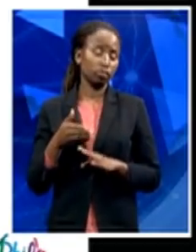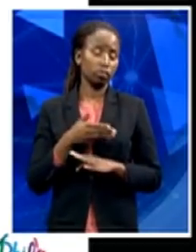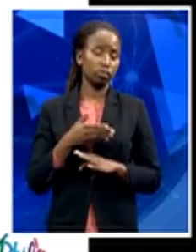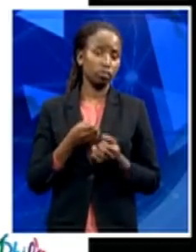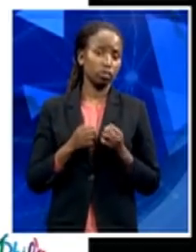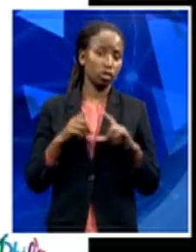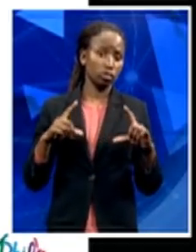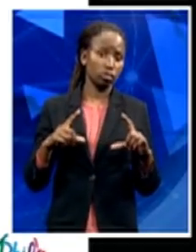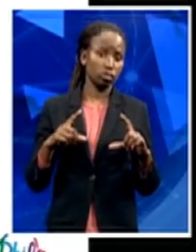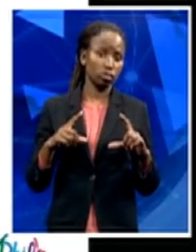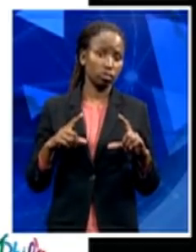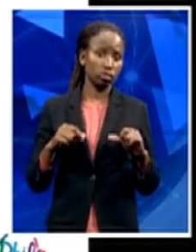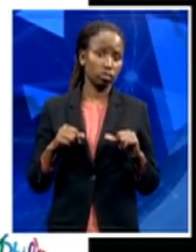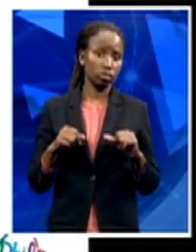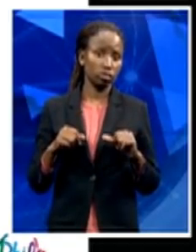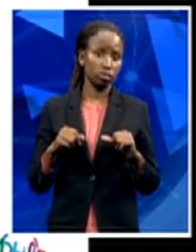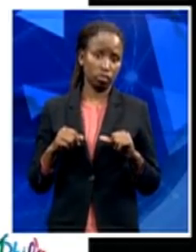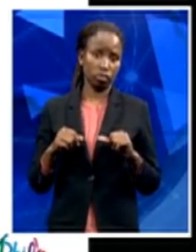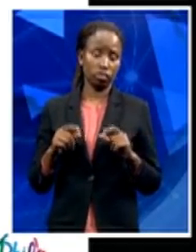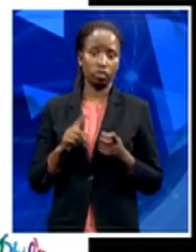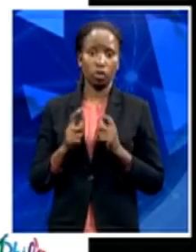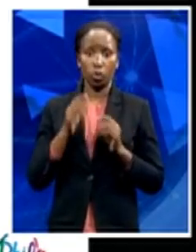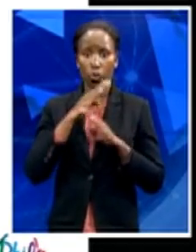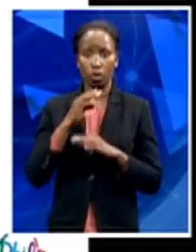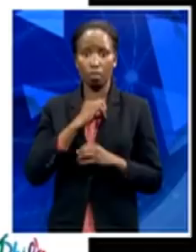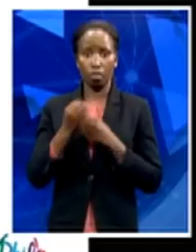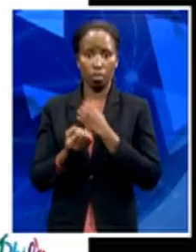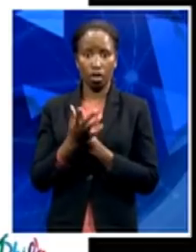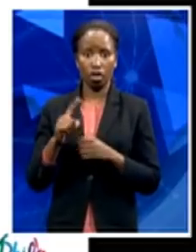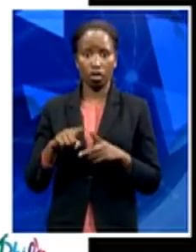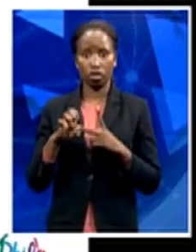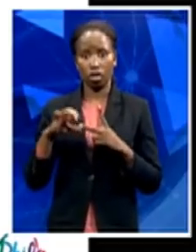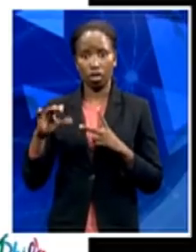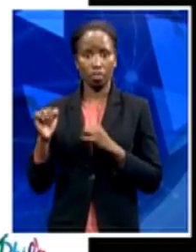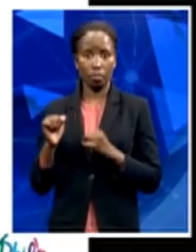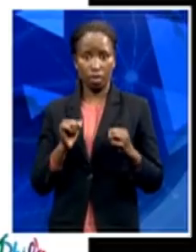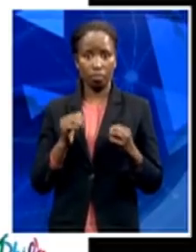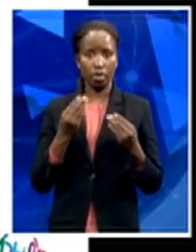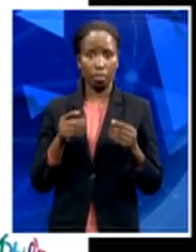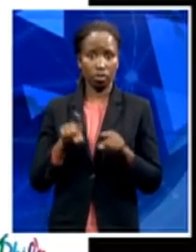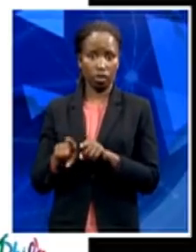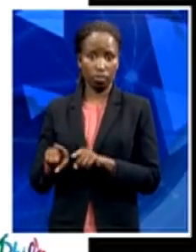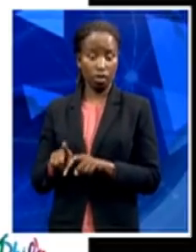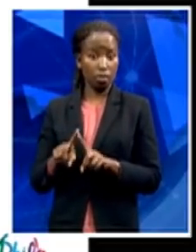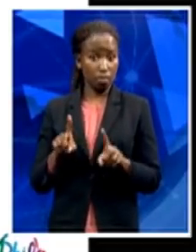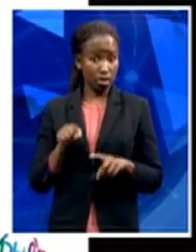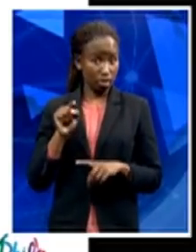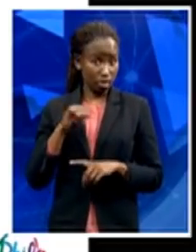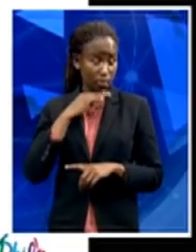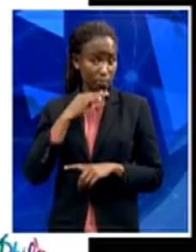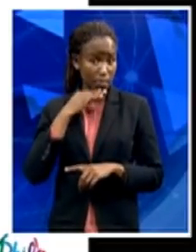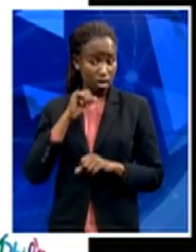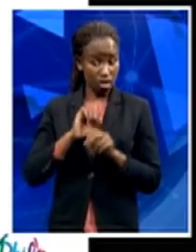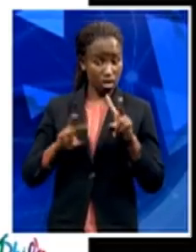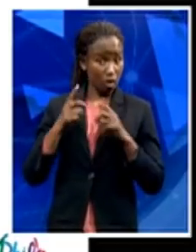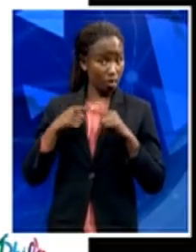It's Mpumalanga and Eastern Cape, but it does not mean that we must not watch them, because we have seen in the previous slide